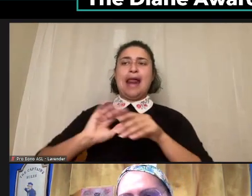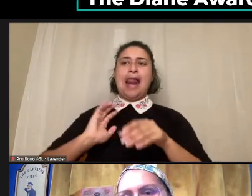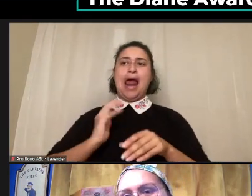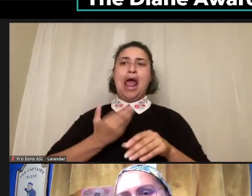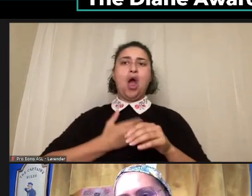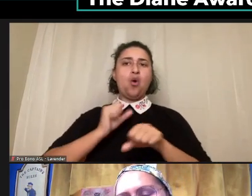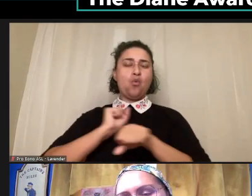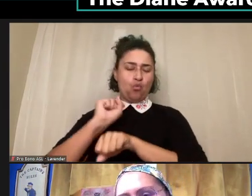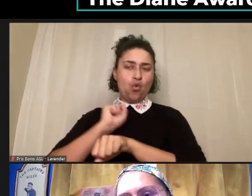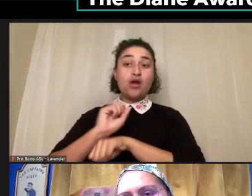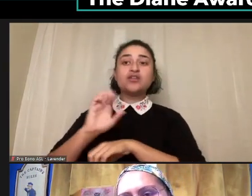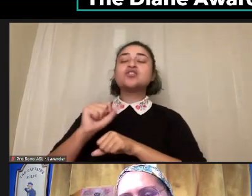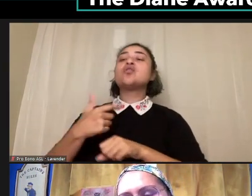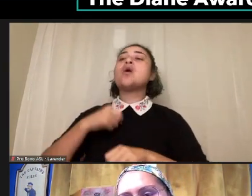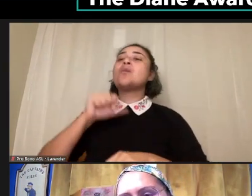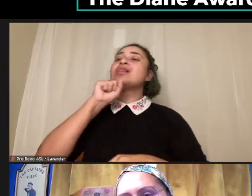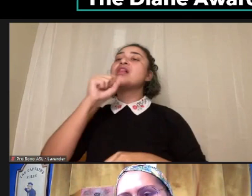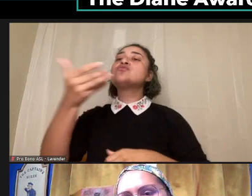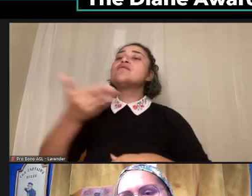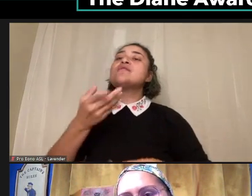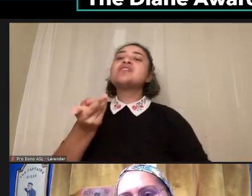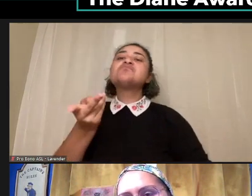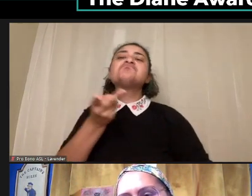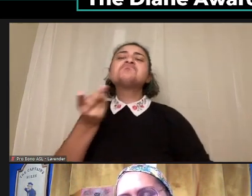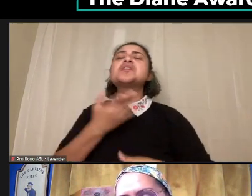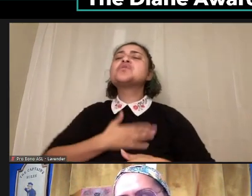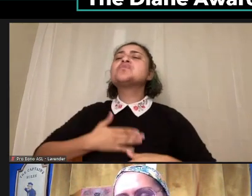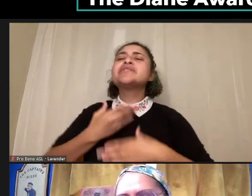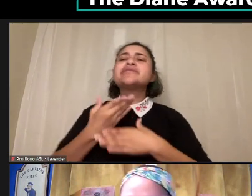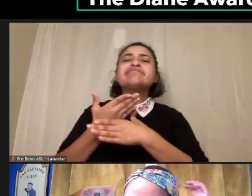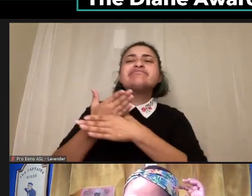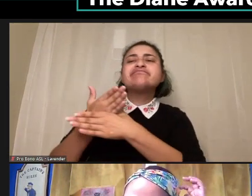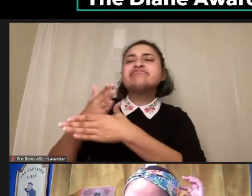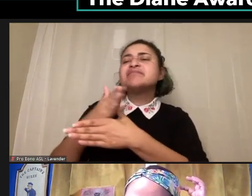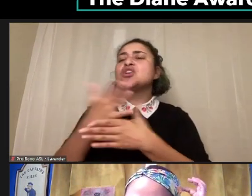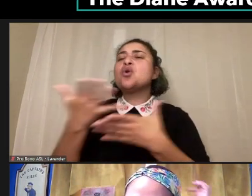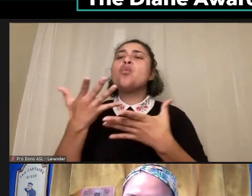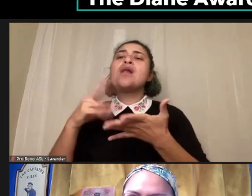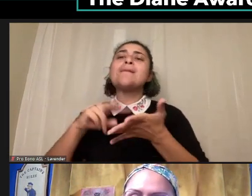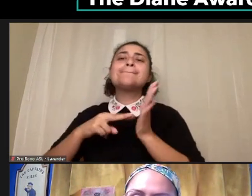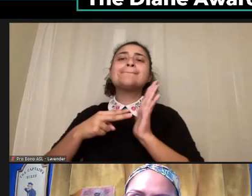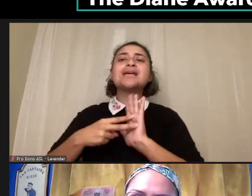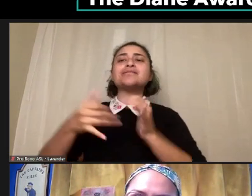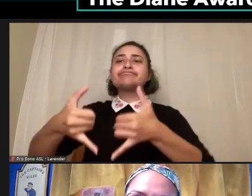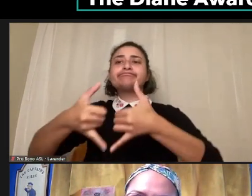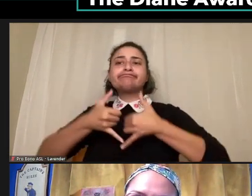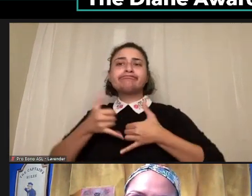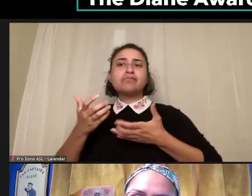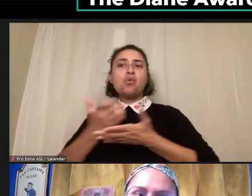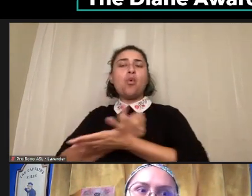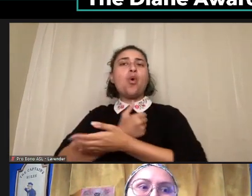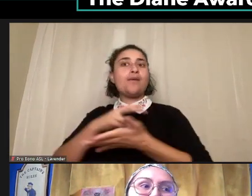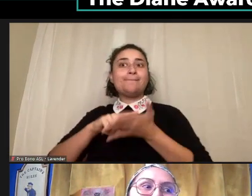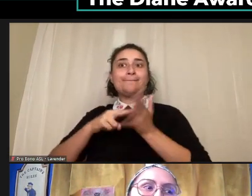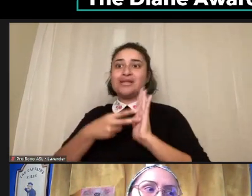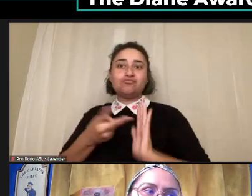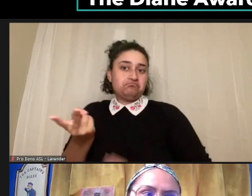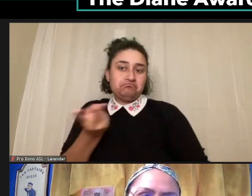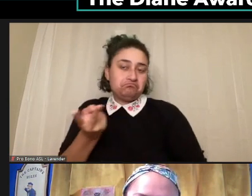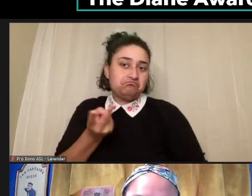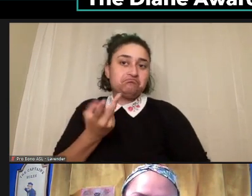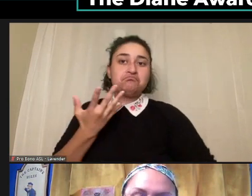would just love to invite you, can you each share a little bit about what being a recipient of the Diane means to you? And